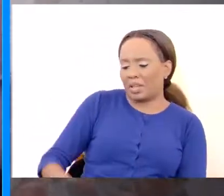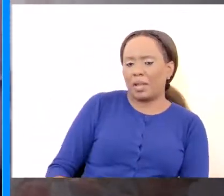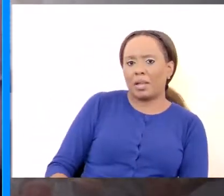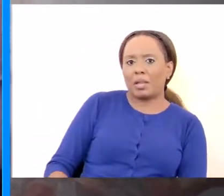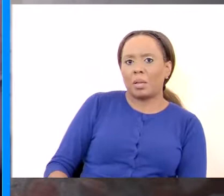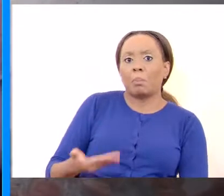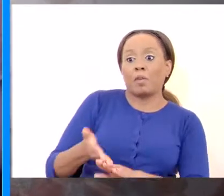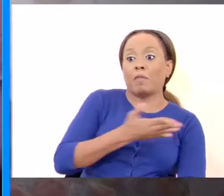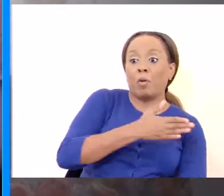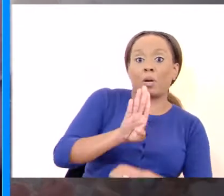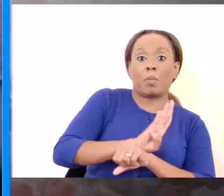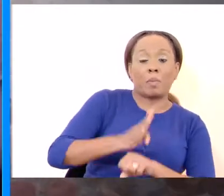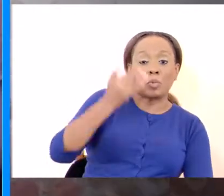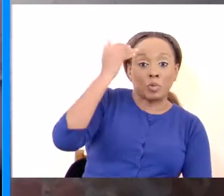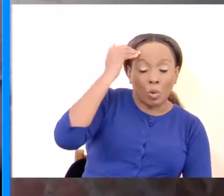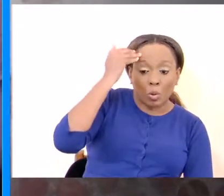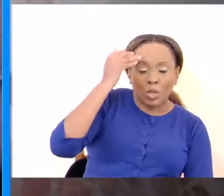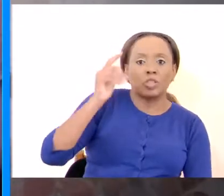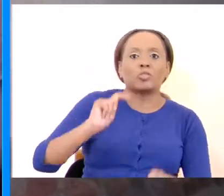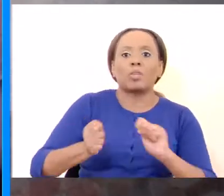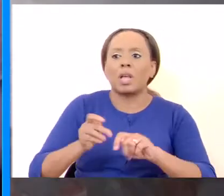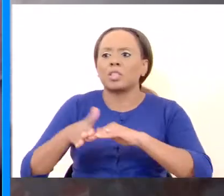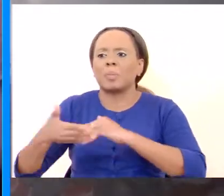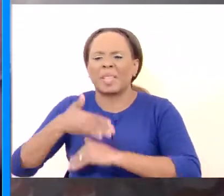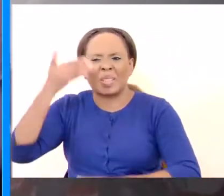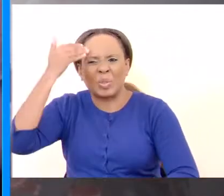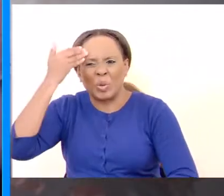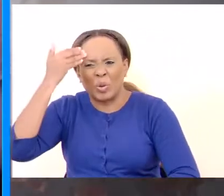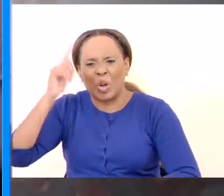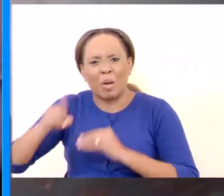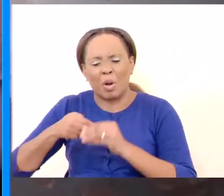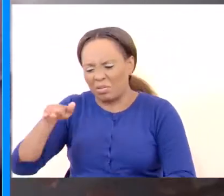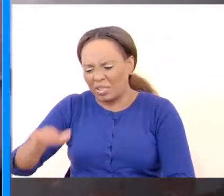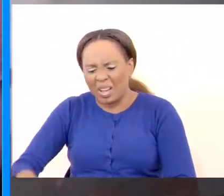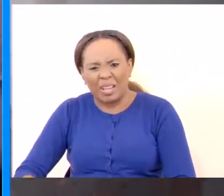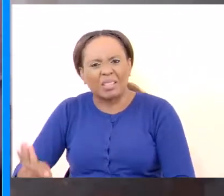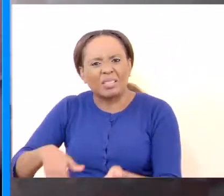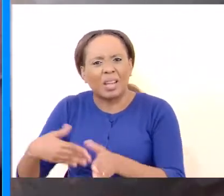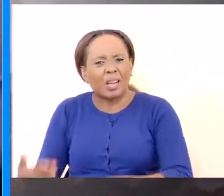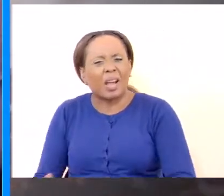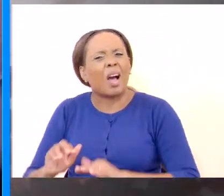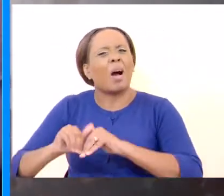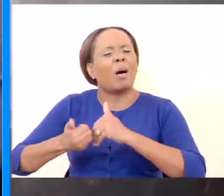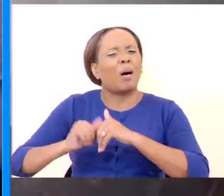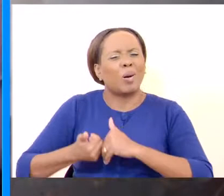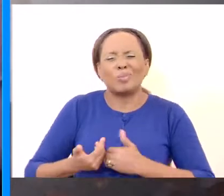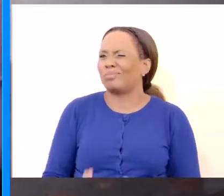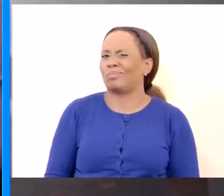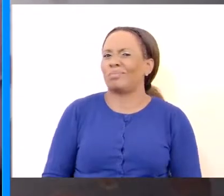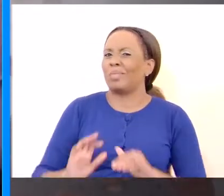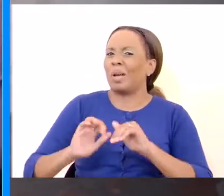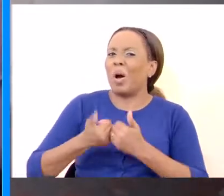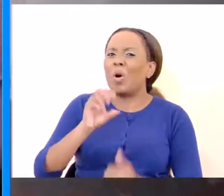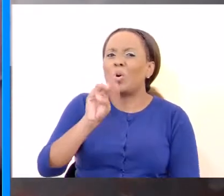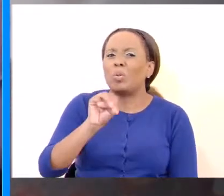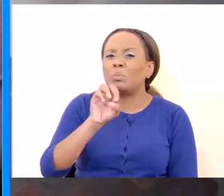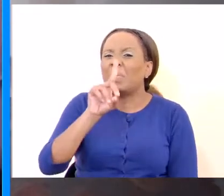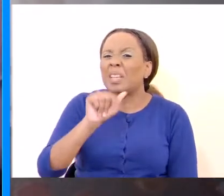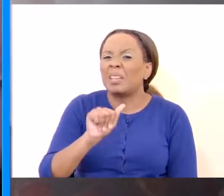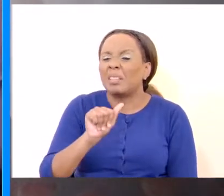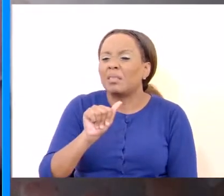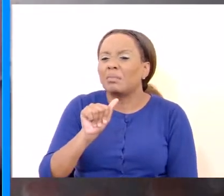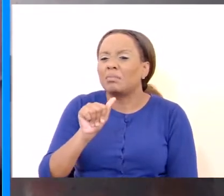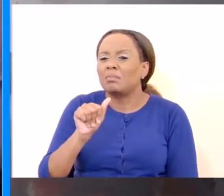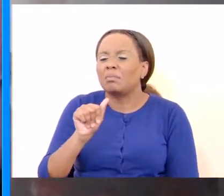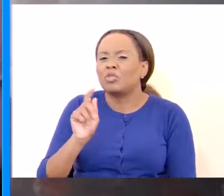actually knew what was going on. So I would like a comment in terms of how those media outlets would have been able